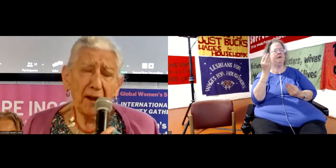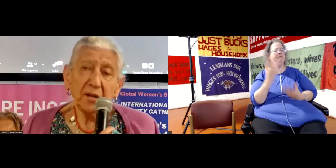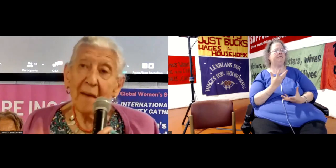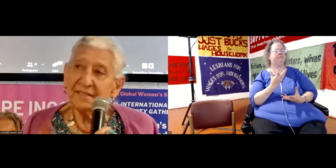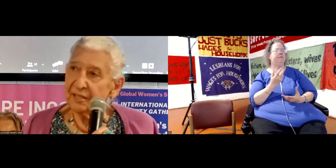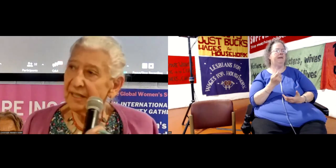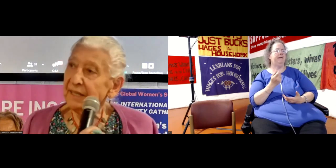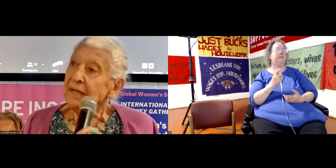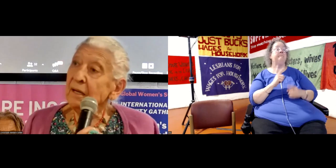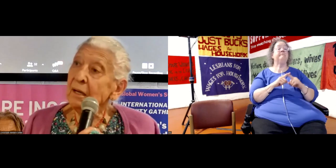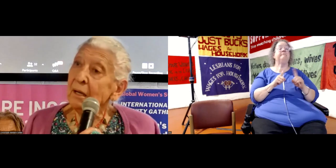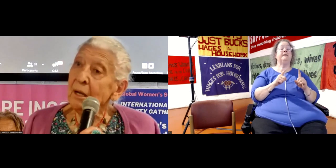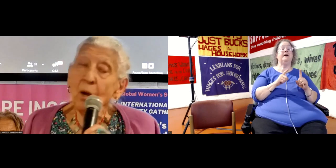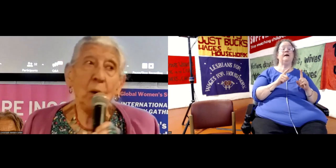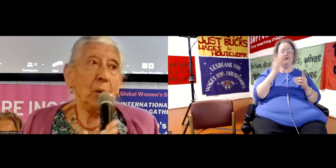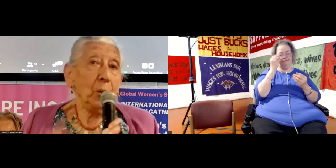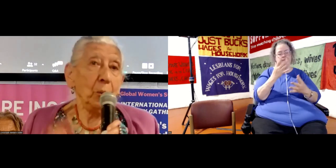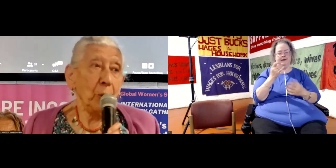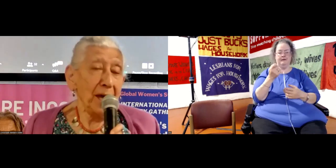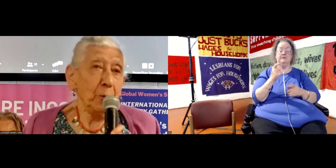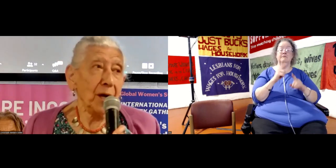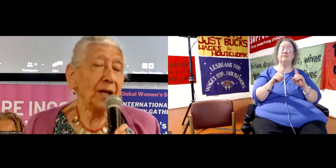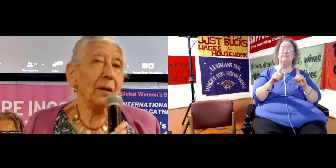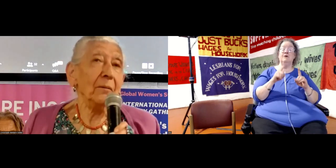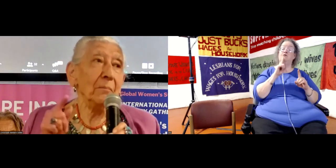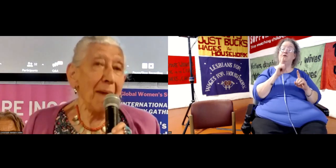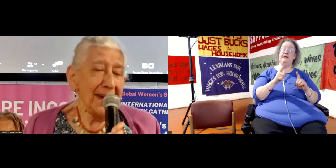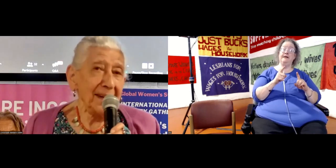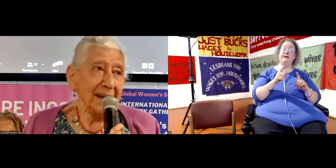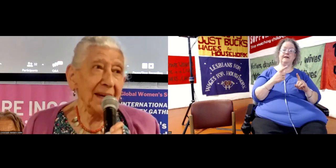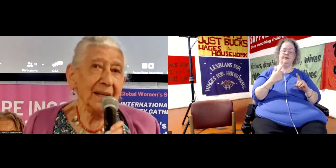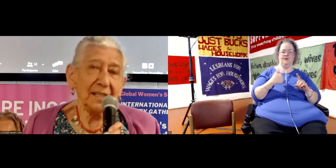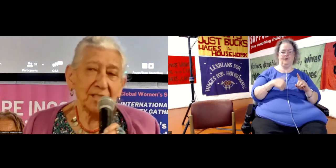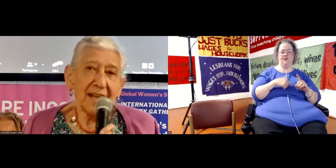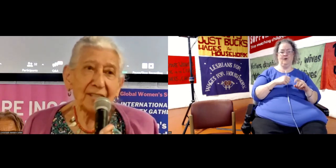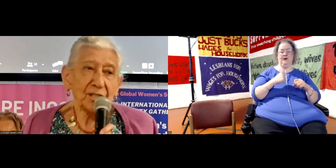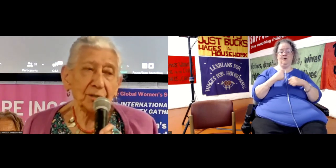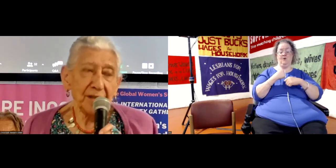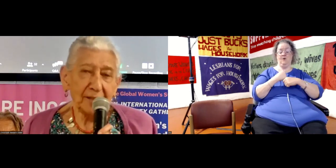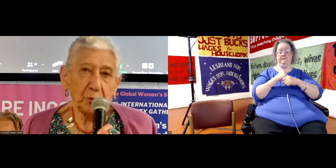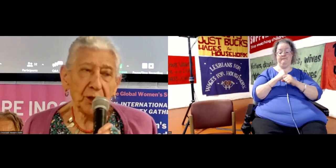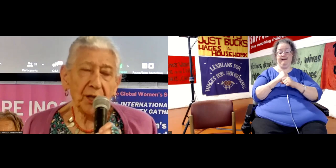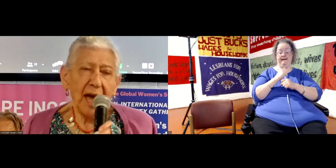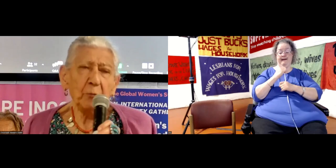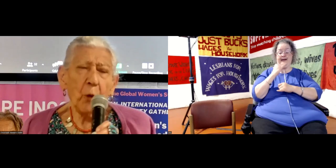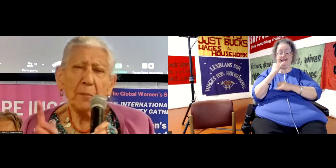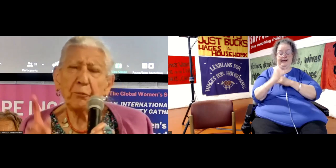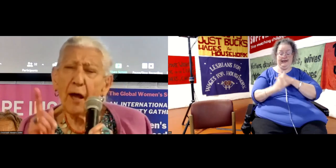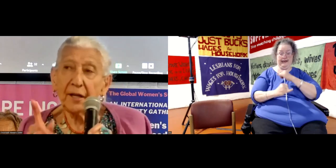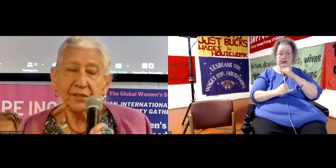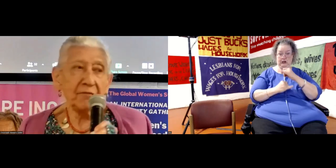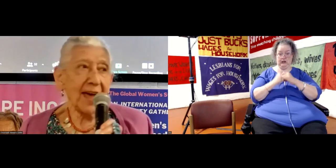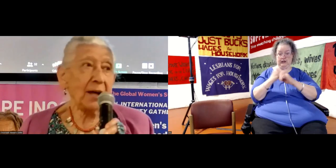But fundamentally, we were making an international network. And